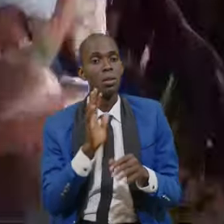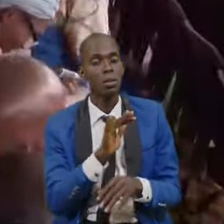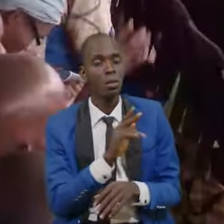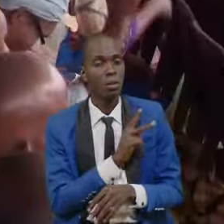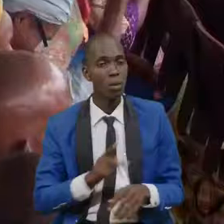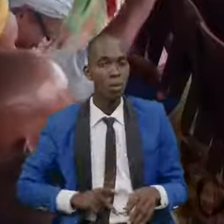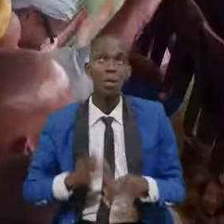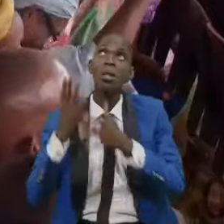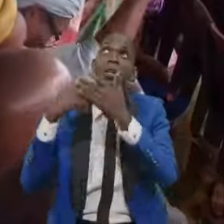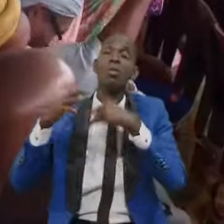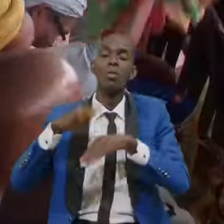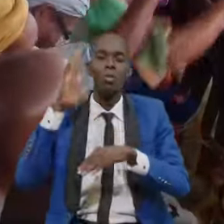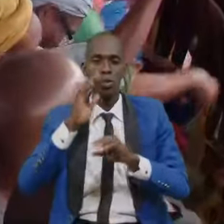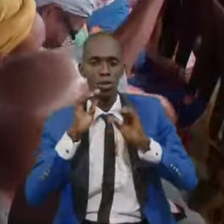lesson.